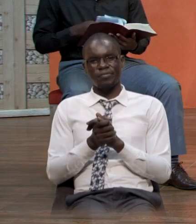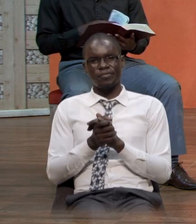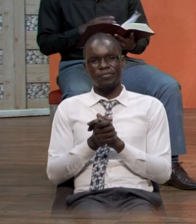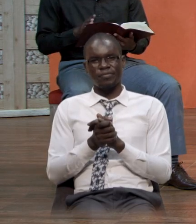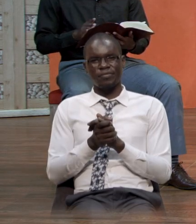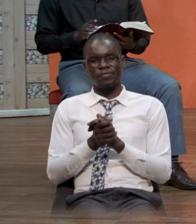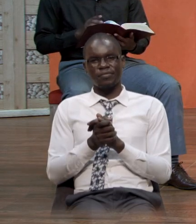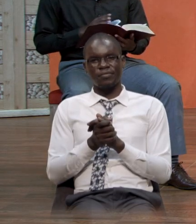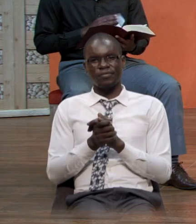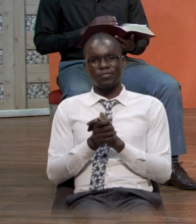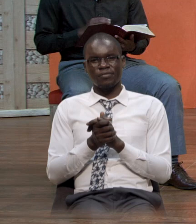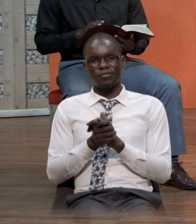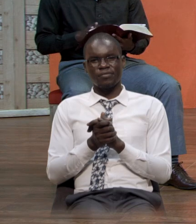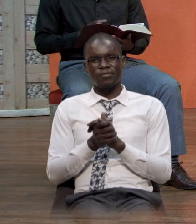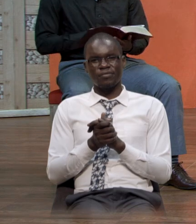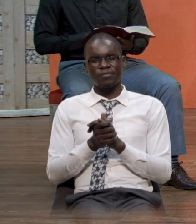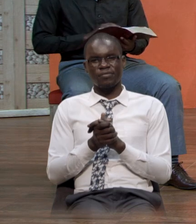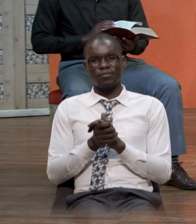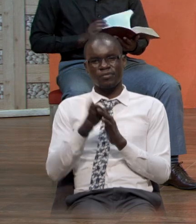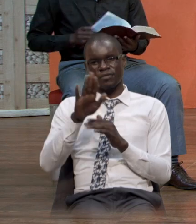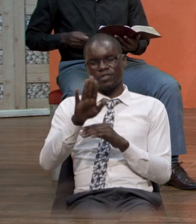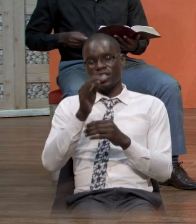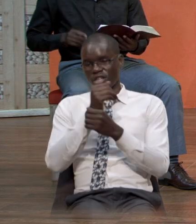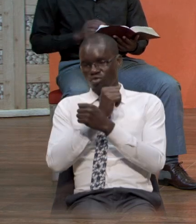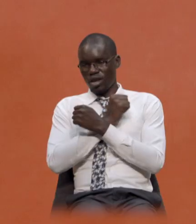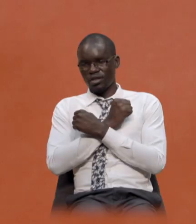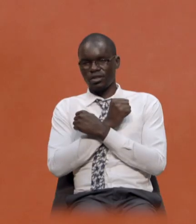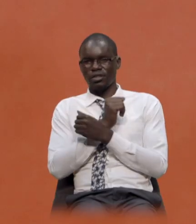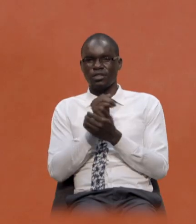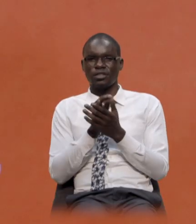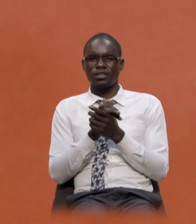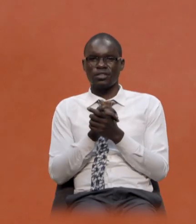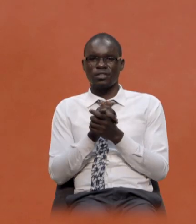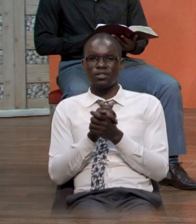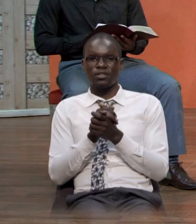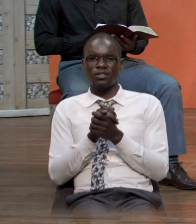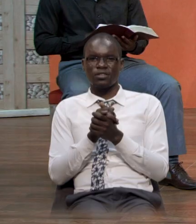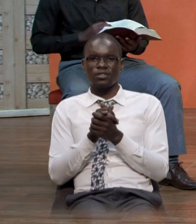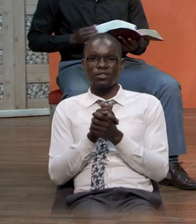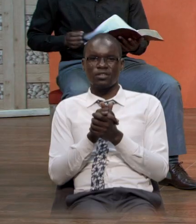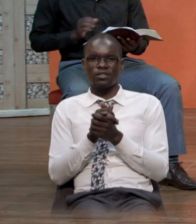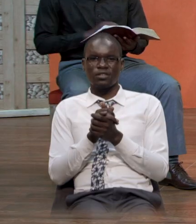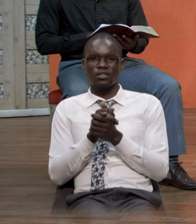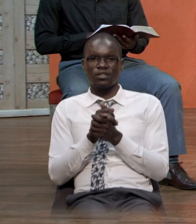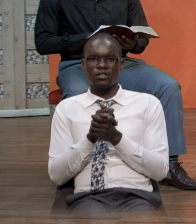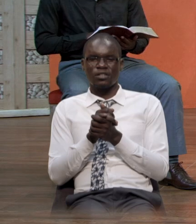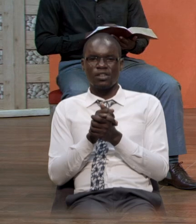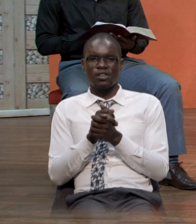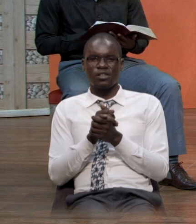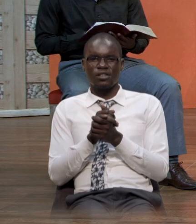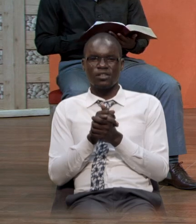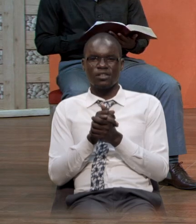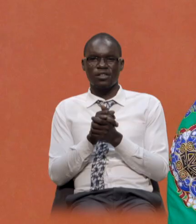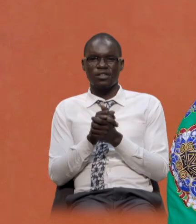words. Your love. It starts with your love. Your hearing love has of given thy me love joy. And faith. Yes? Hearing of thy